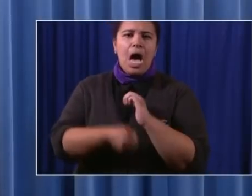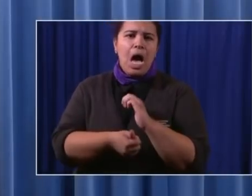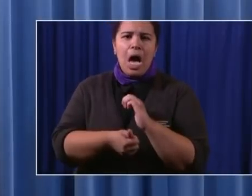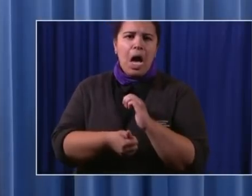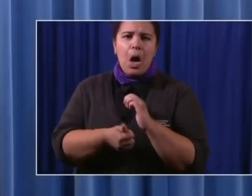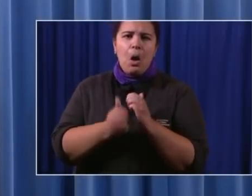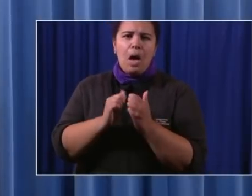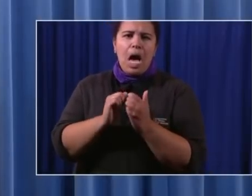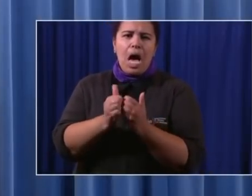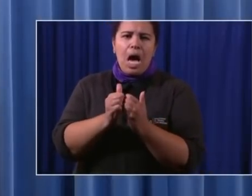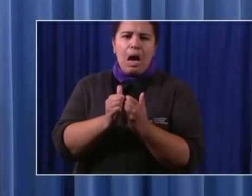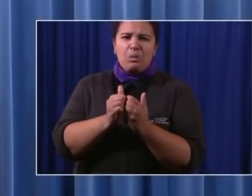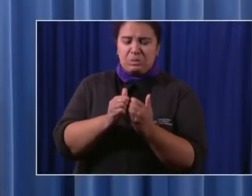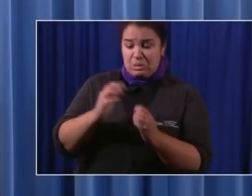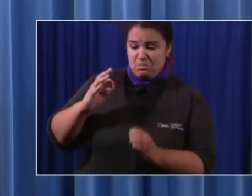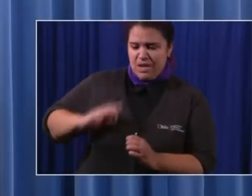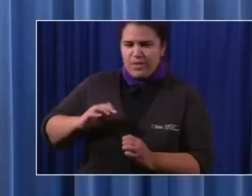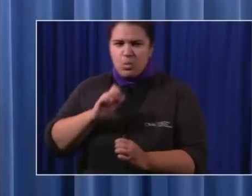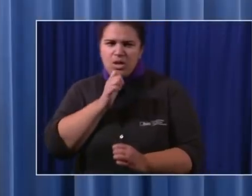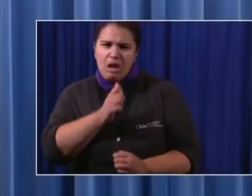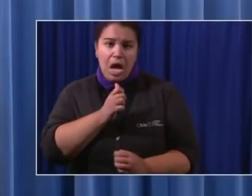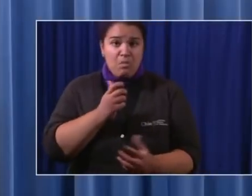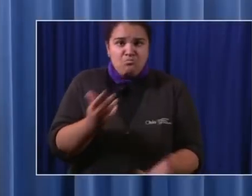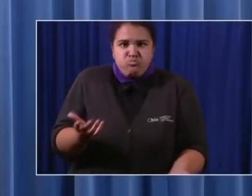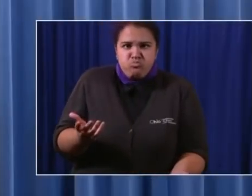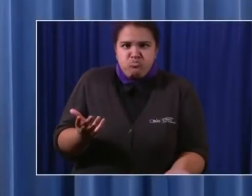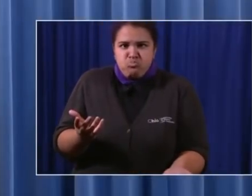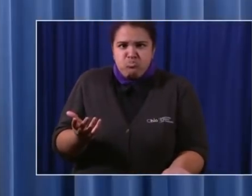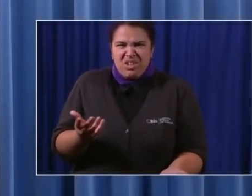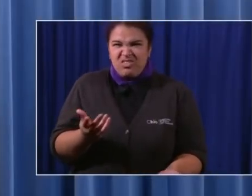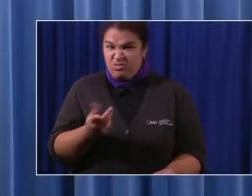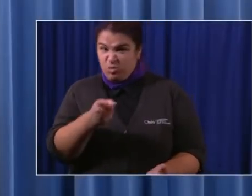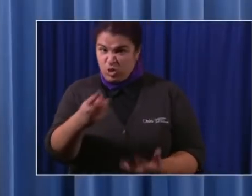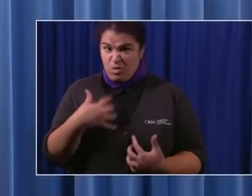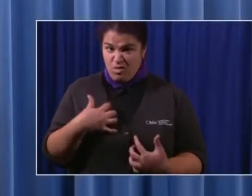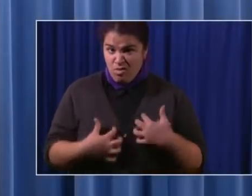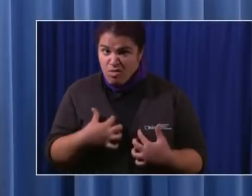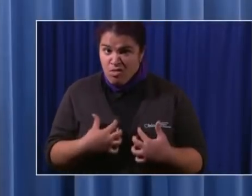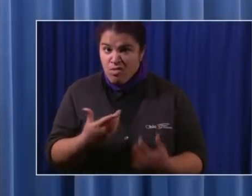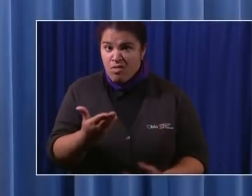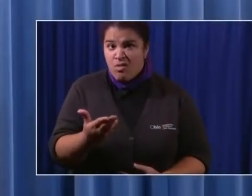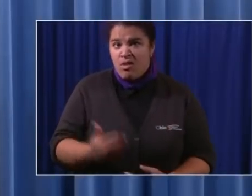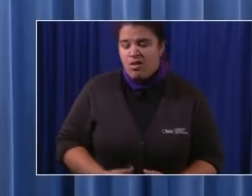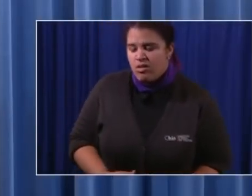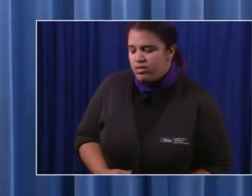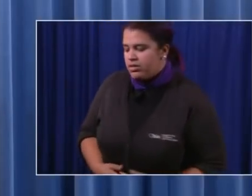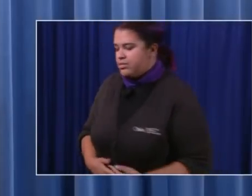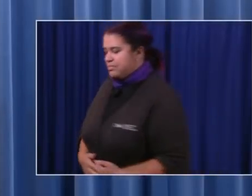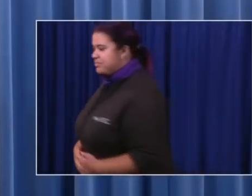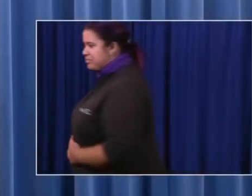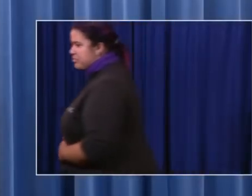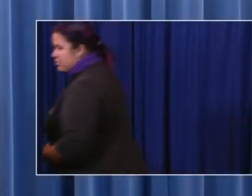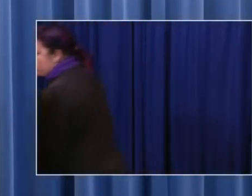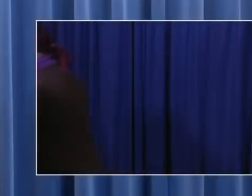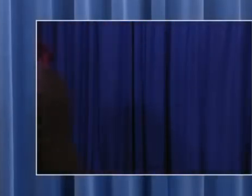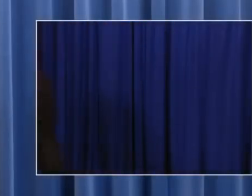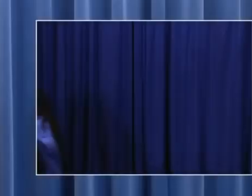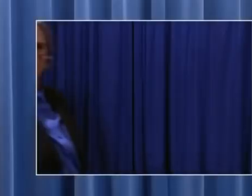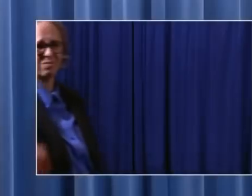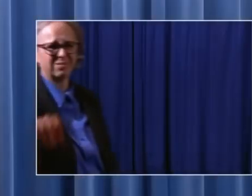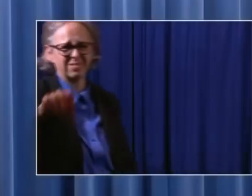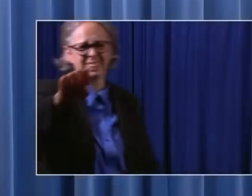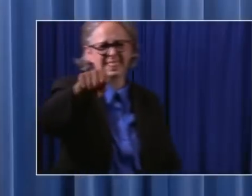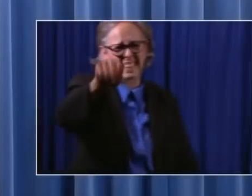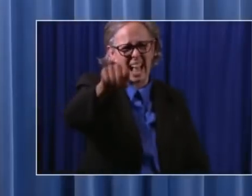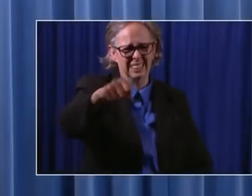Well, I was torn. I guess anybody in this position is torn. You always wonder, you